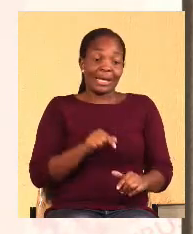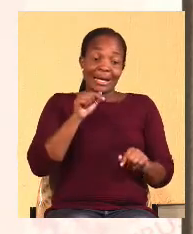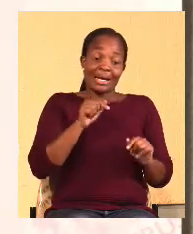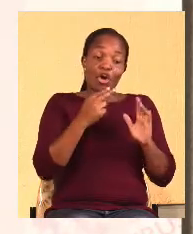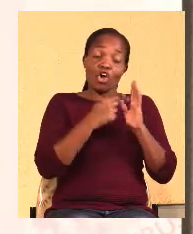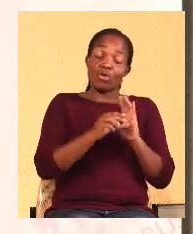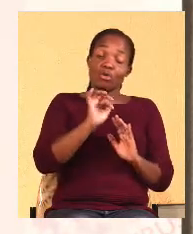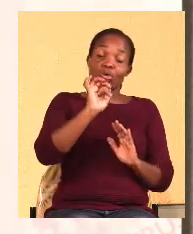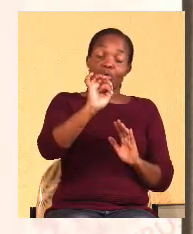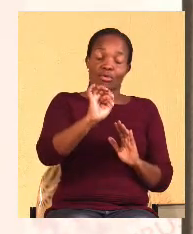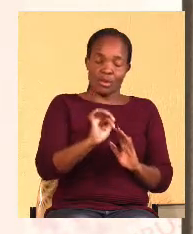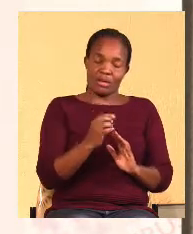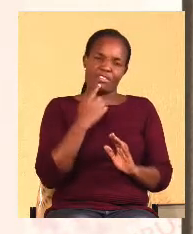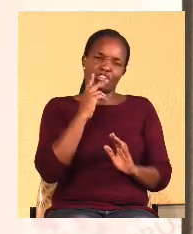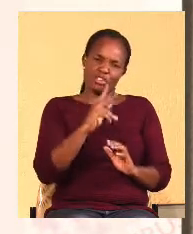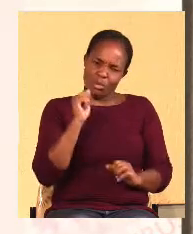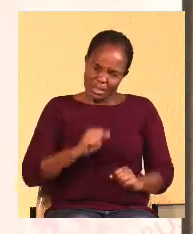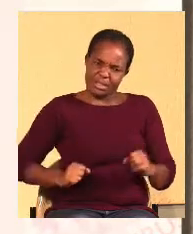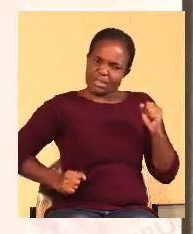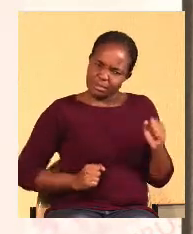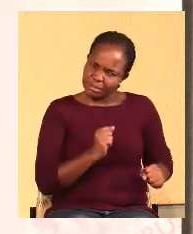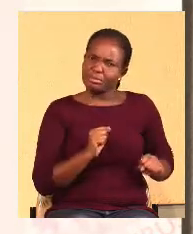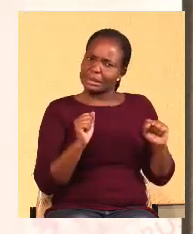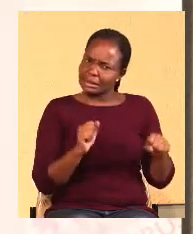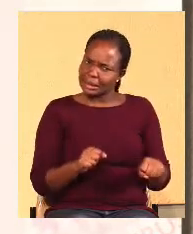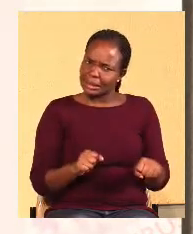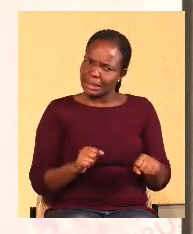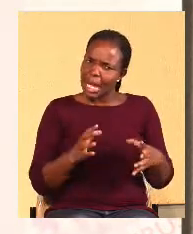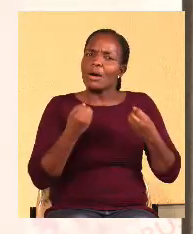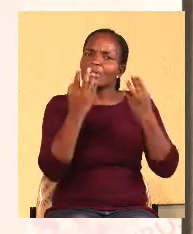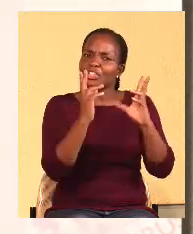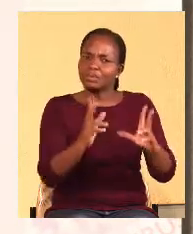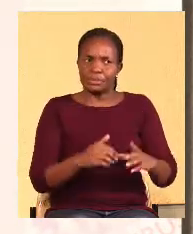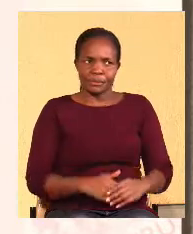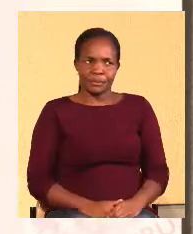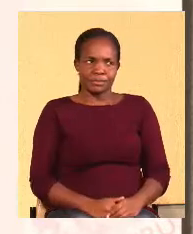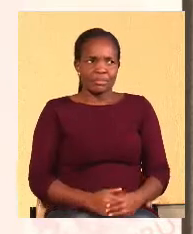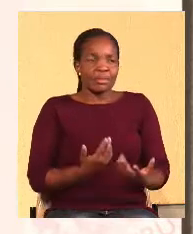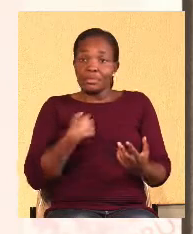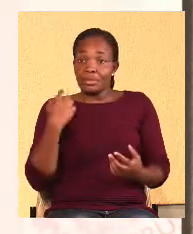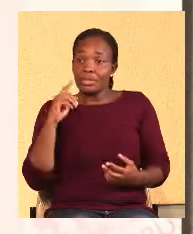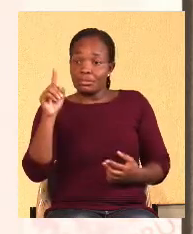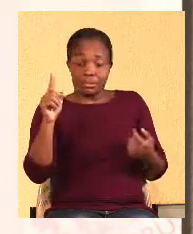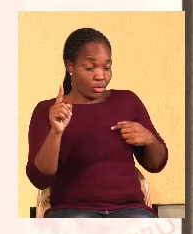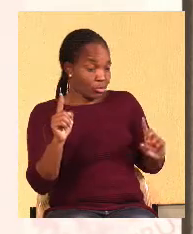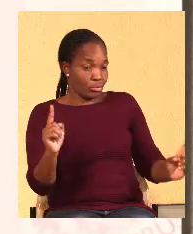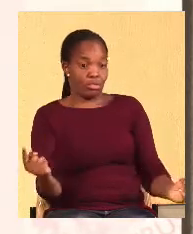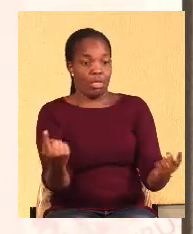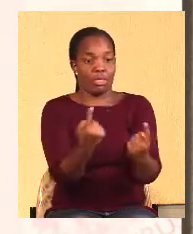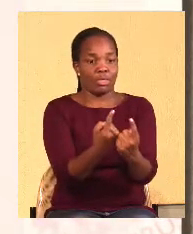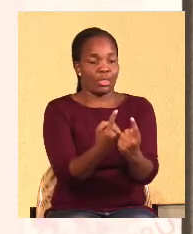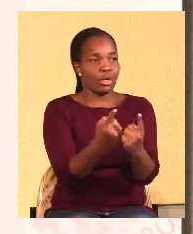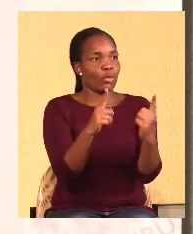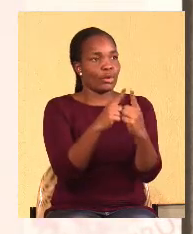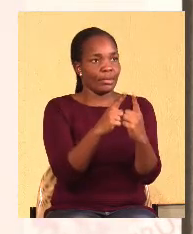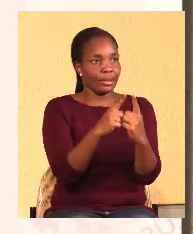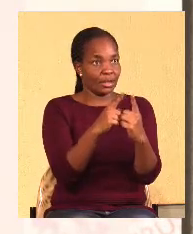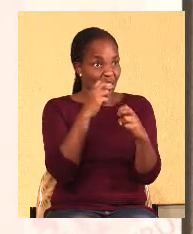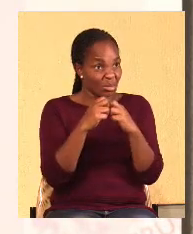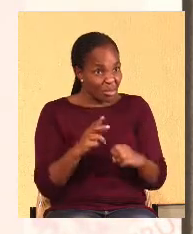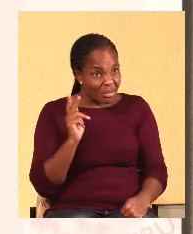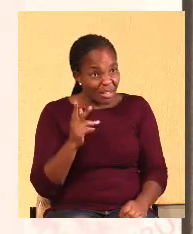are exercising and all those things, and if people that are coincidentally meeting, do that also constitute a